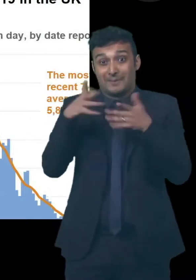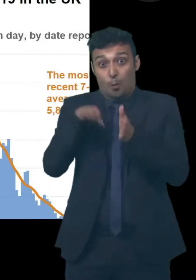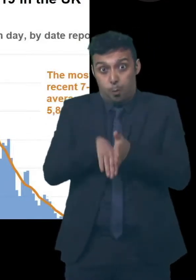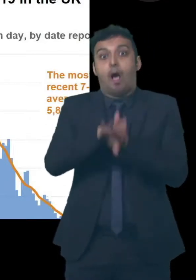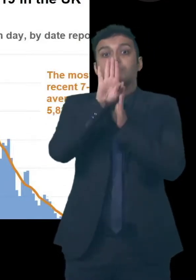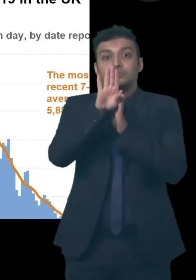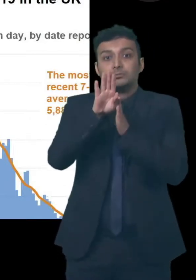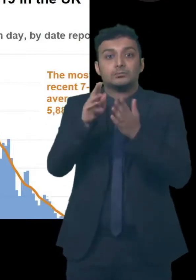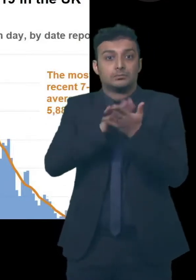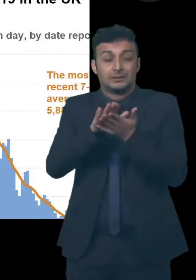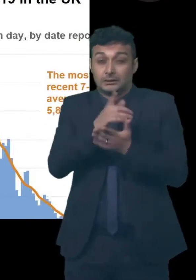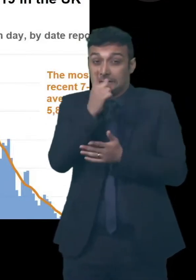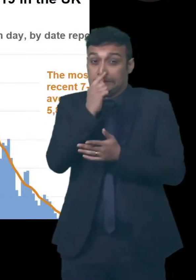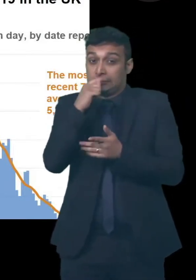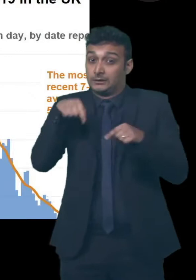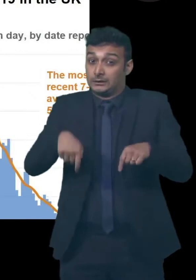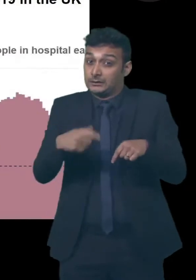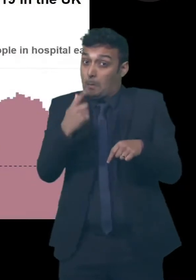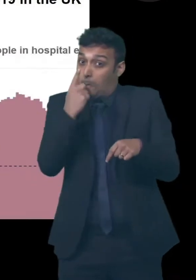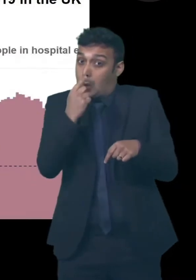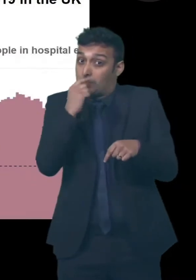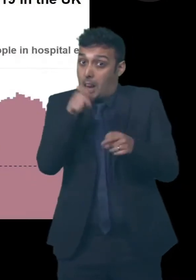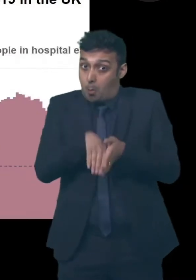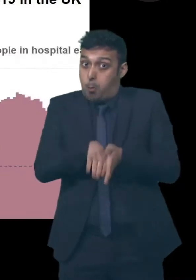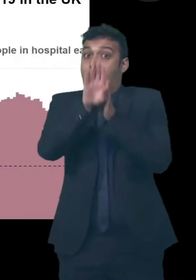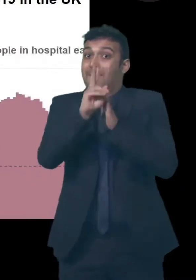all of those actions. Next slide, please.